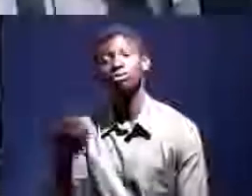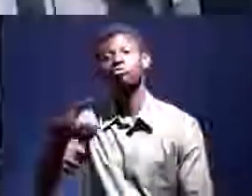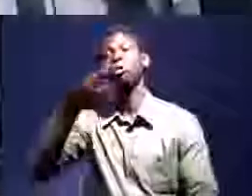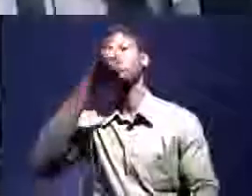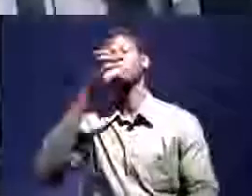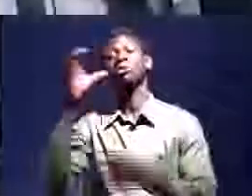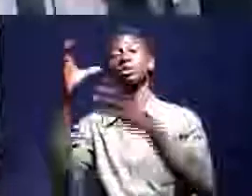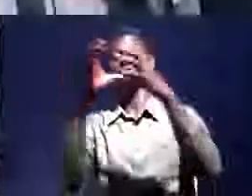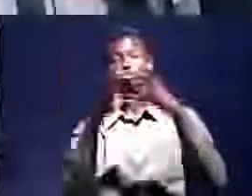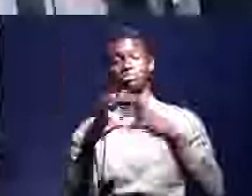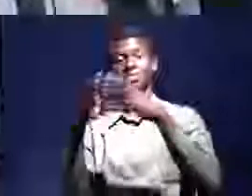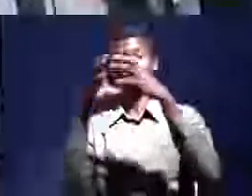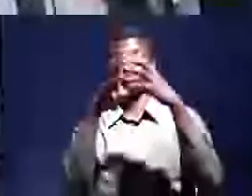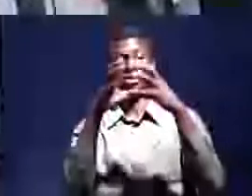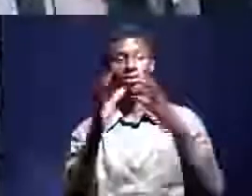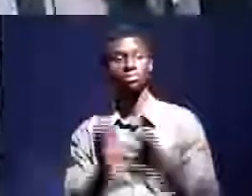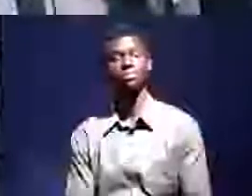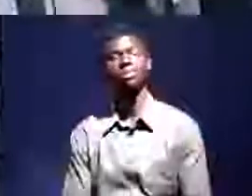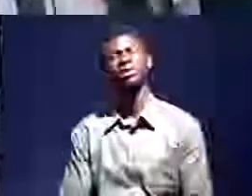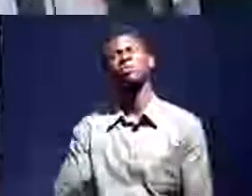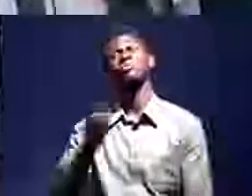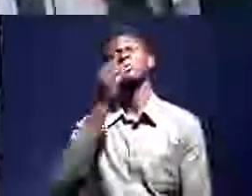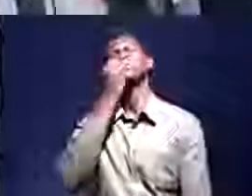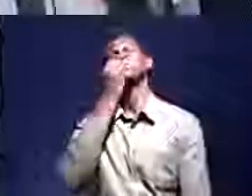cursing and swearing.